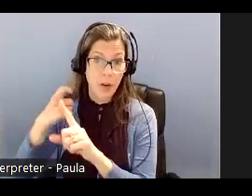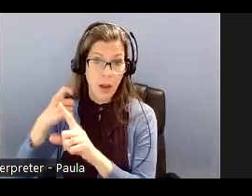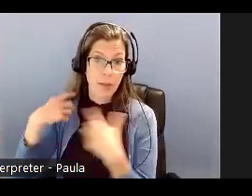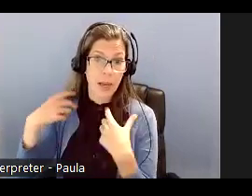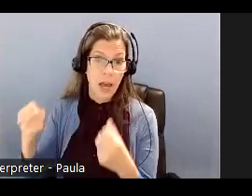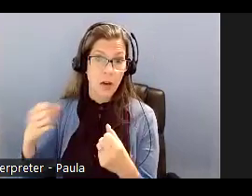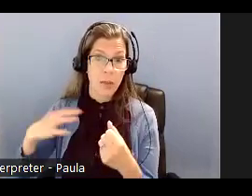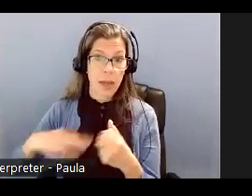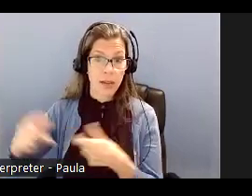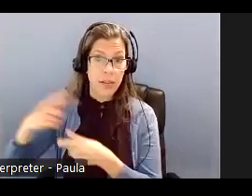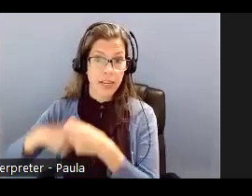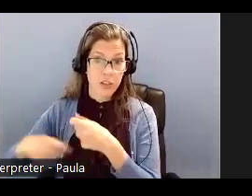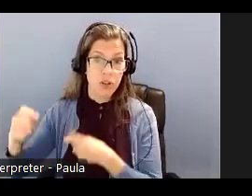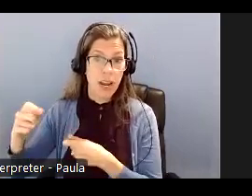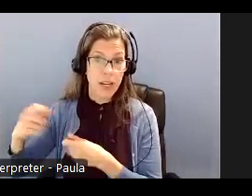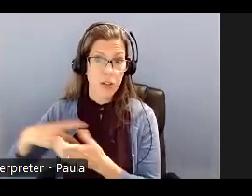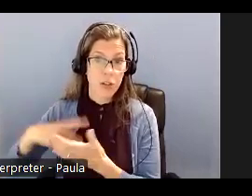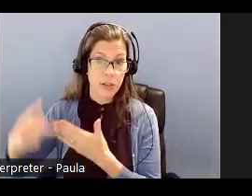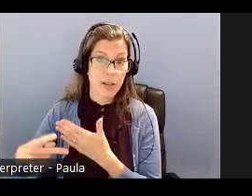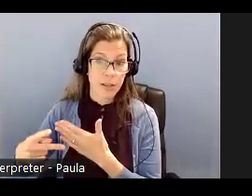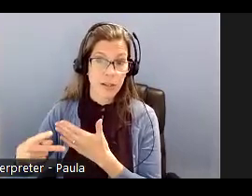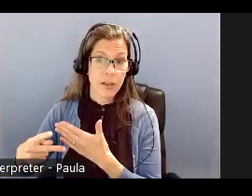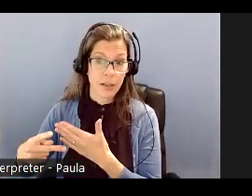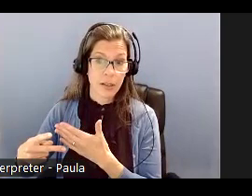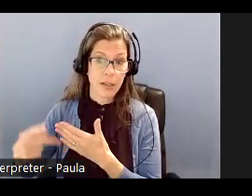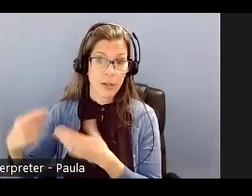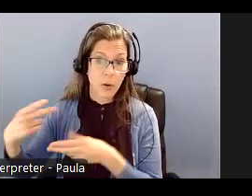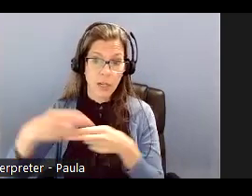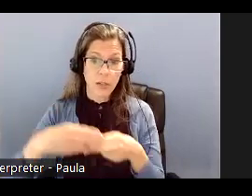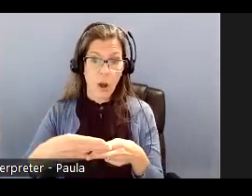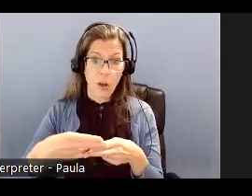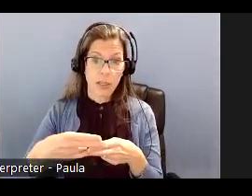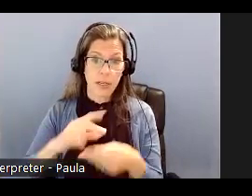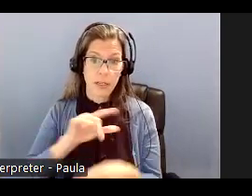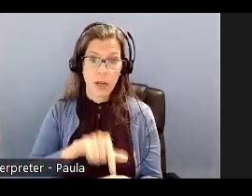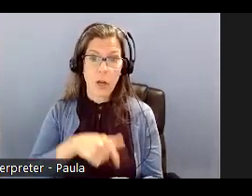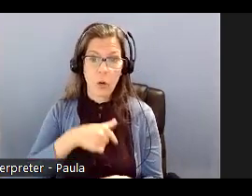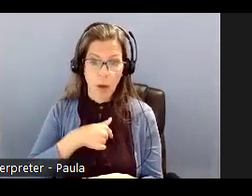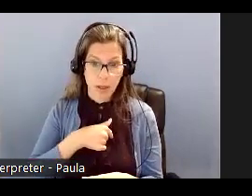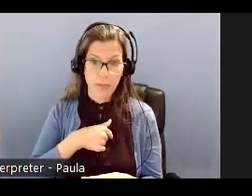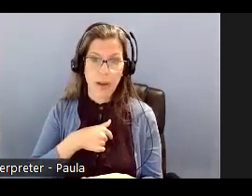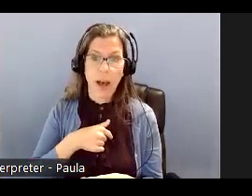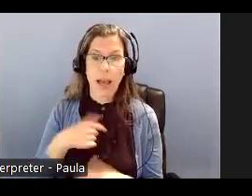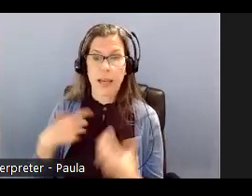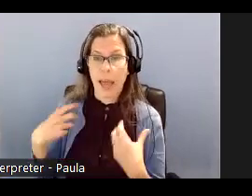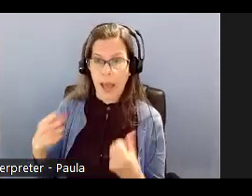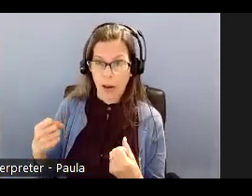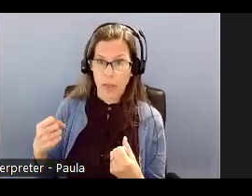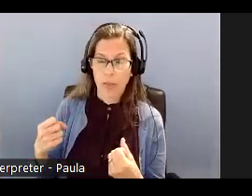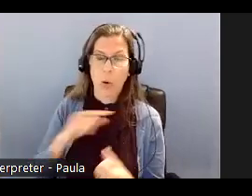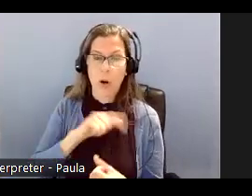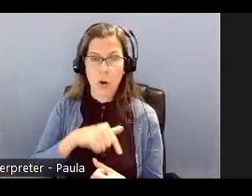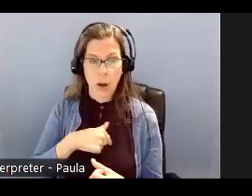benefit exchange, which we've been referring to as a qualified health or qualified